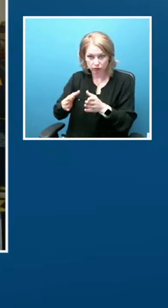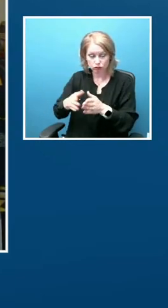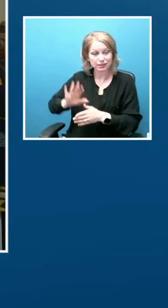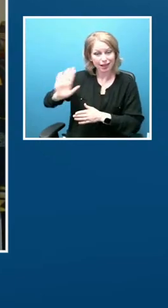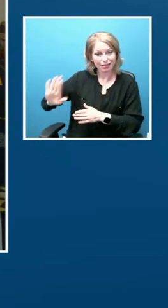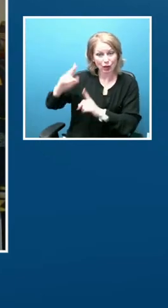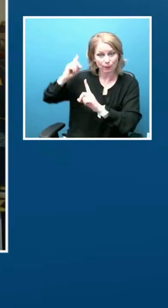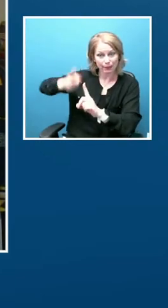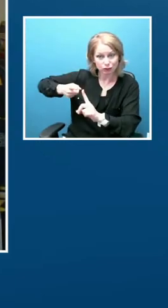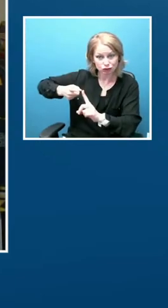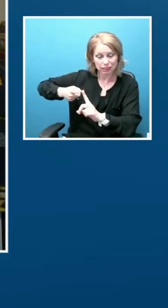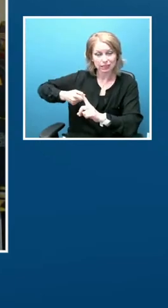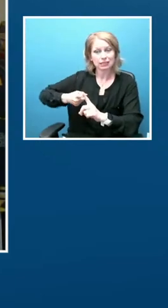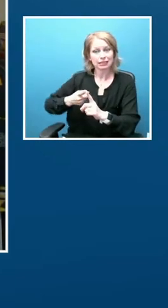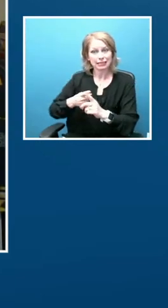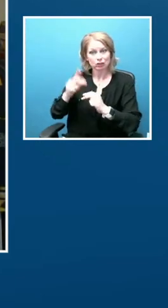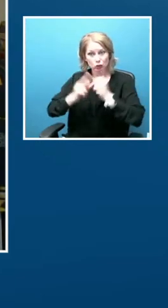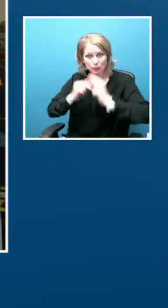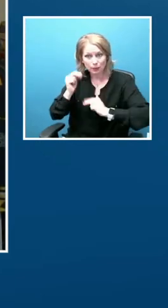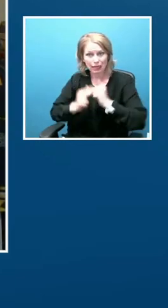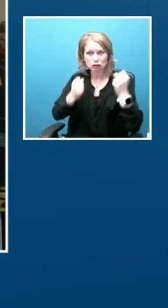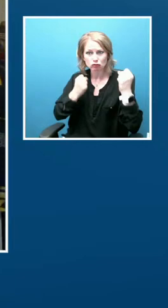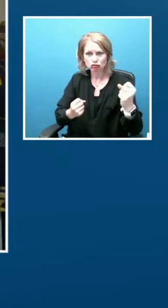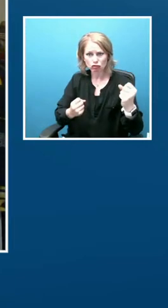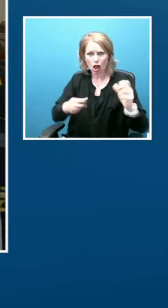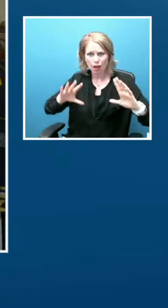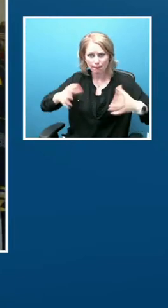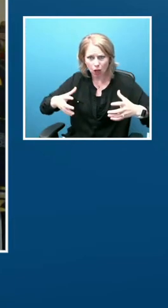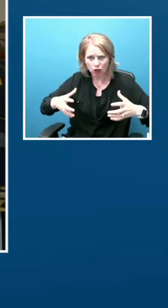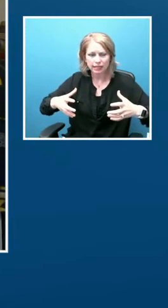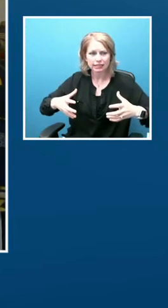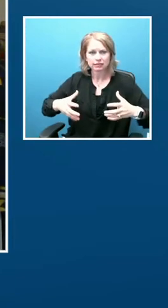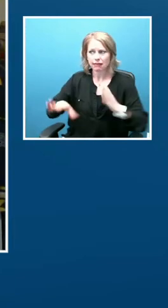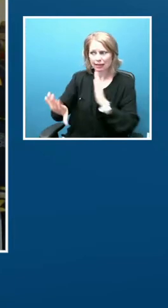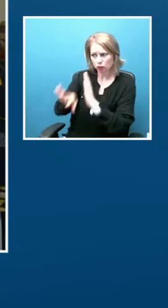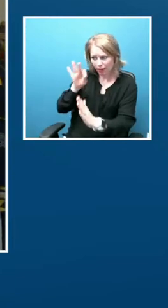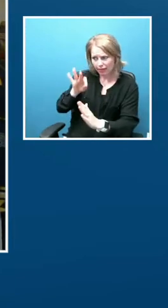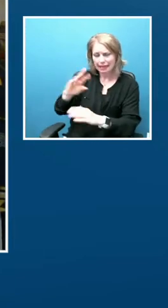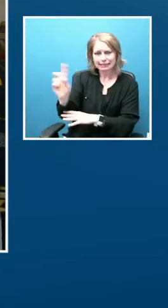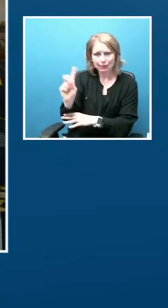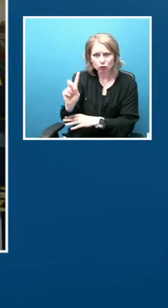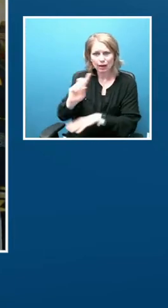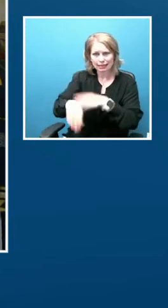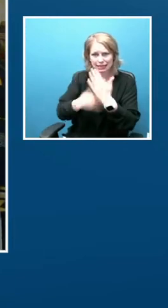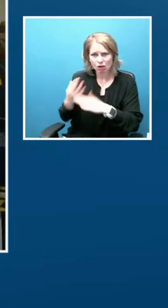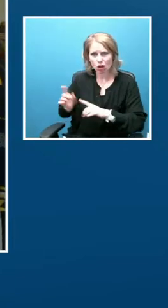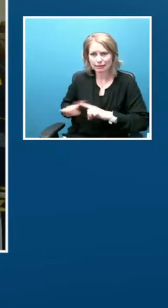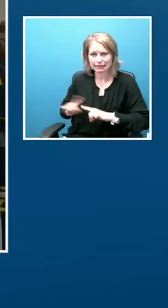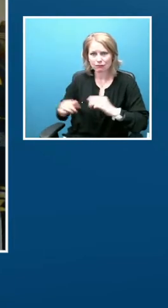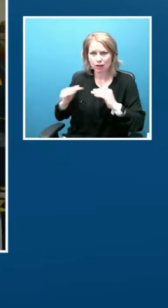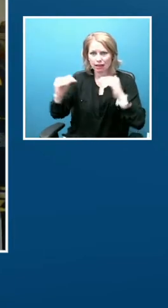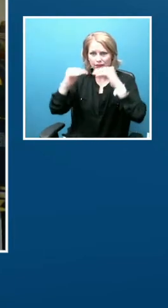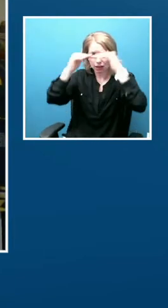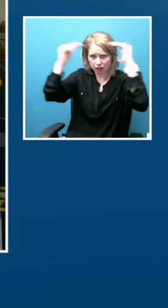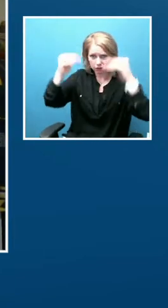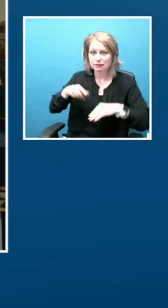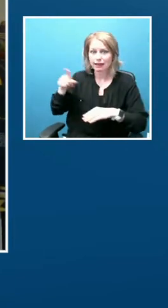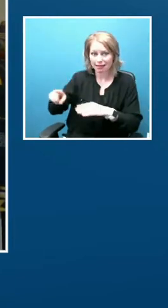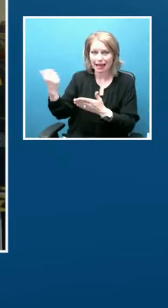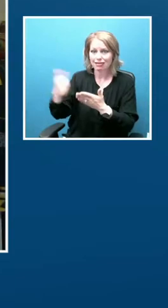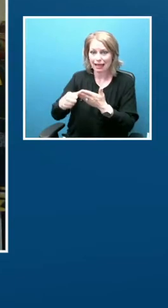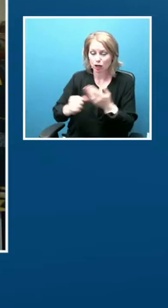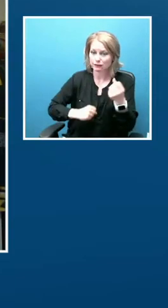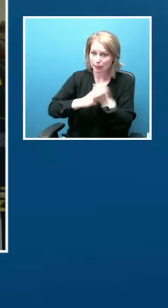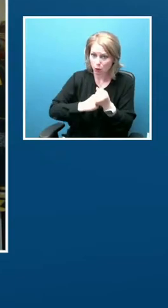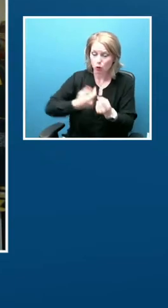build strong Democratic parties and to elect Democrats at all levels of office, sent a letter of support of our work